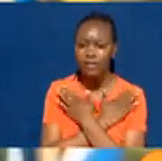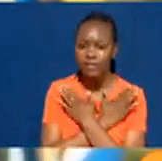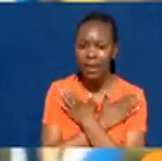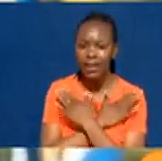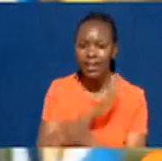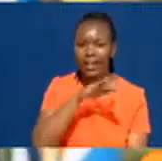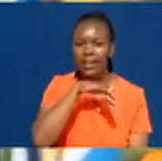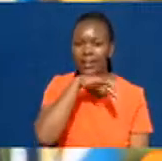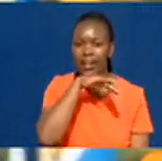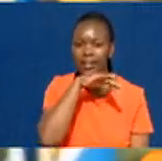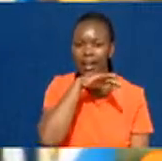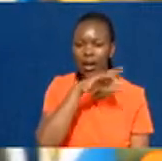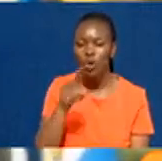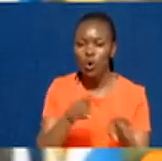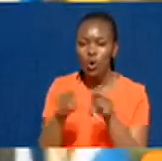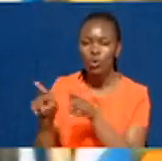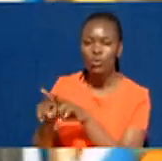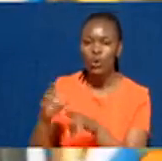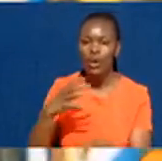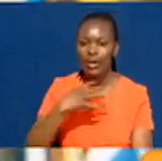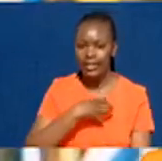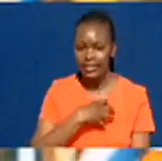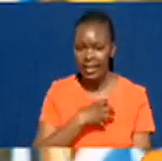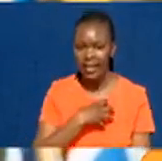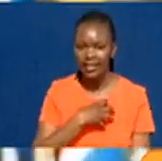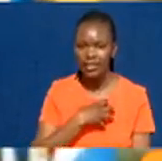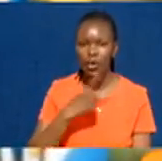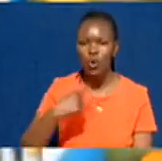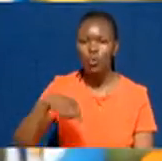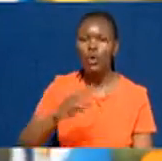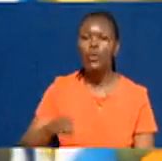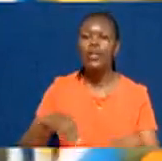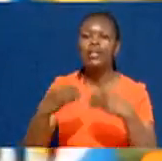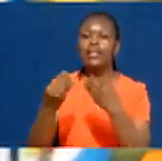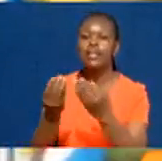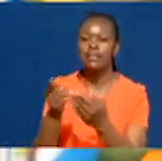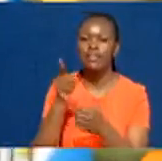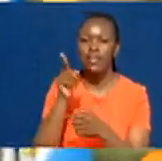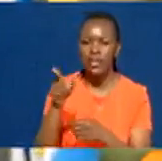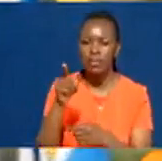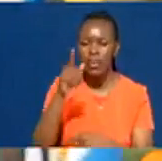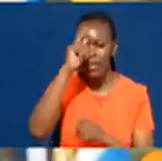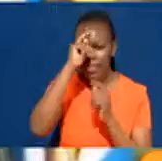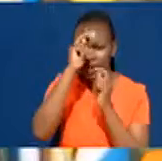Raila Odinga retires also, we will give him the respect he deserves